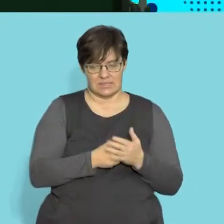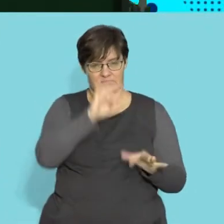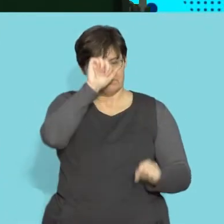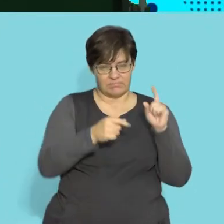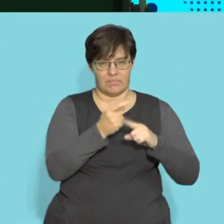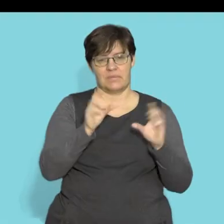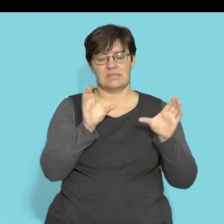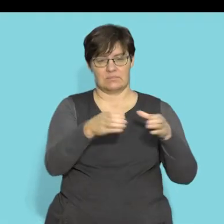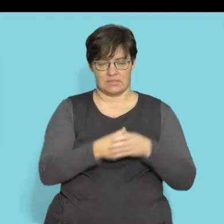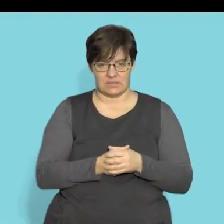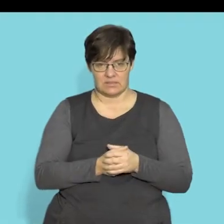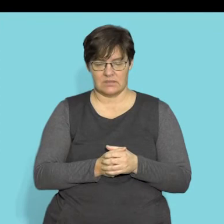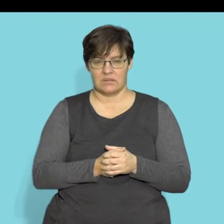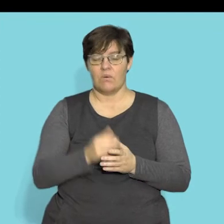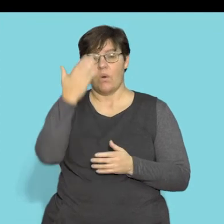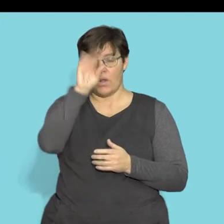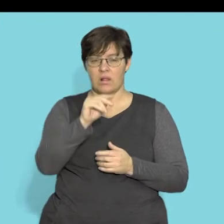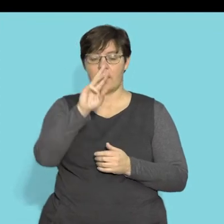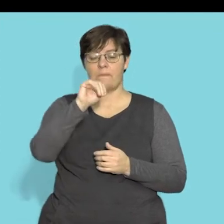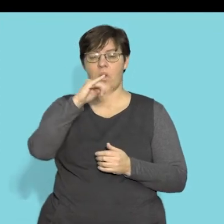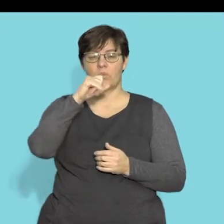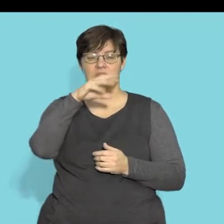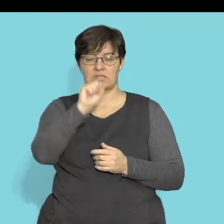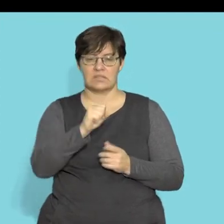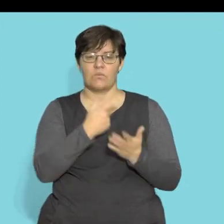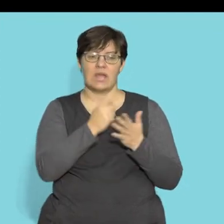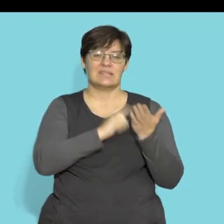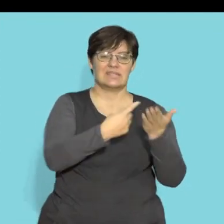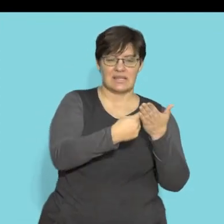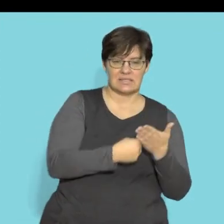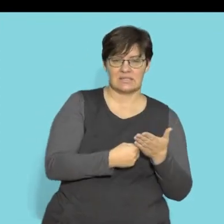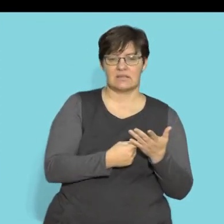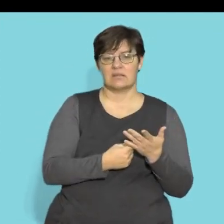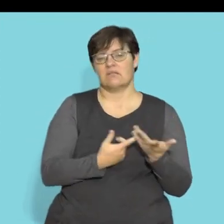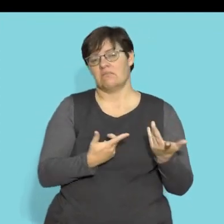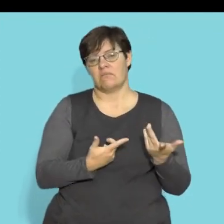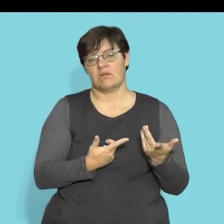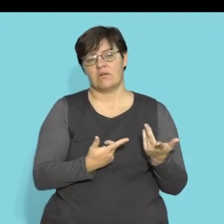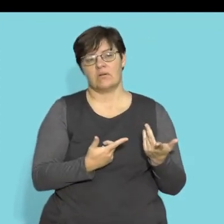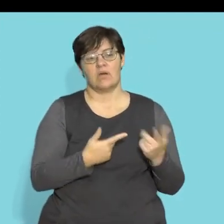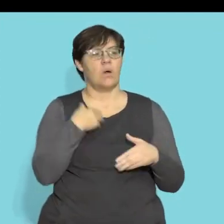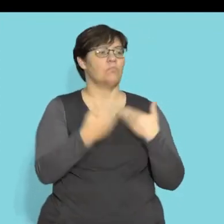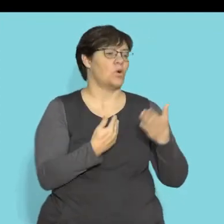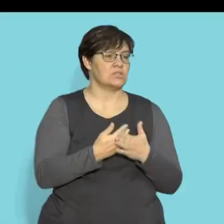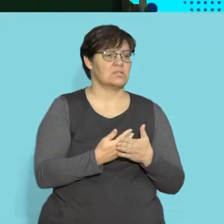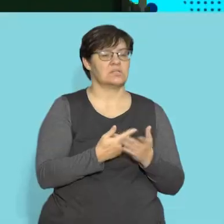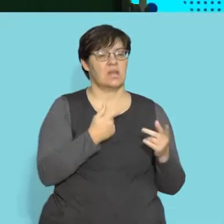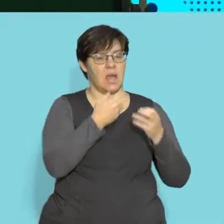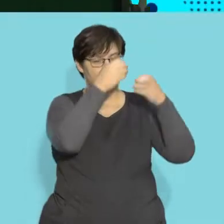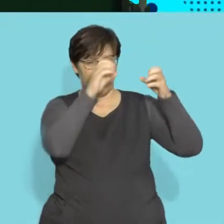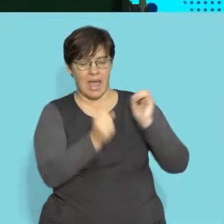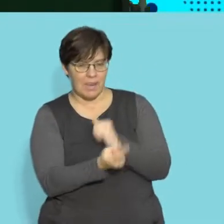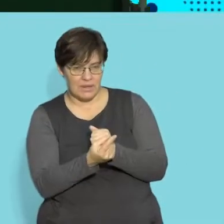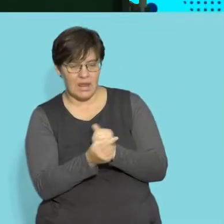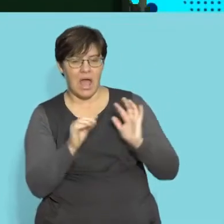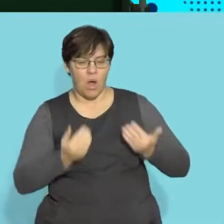this segment. So we know that in meiosis we can discuss the process, the significance of the process of meiosis, as well as